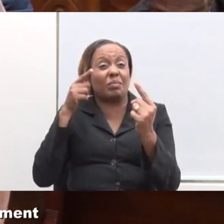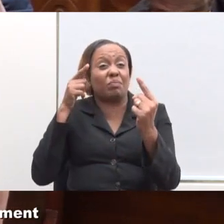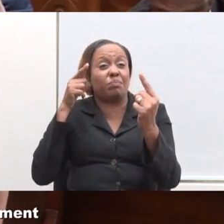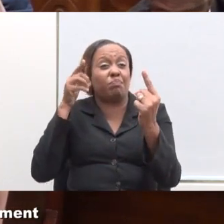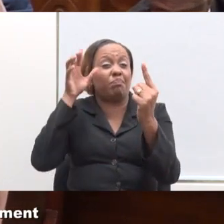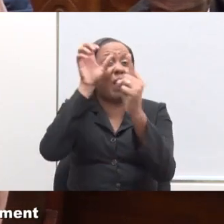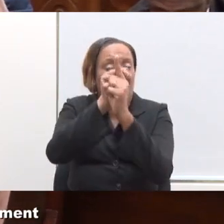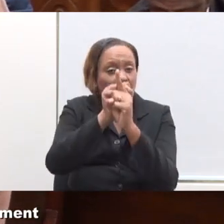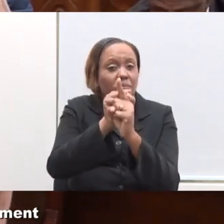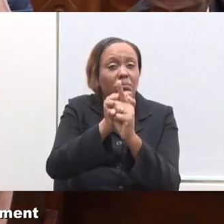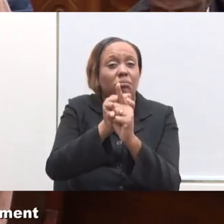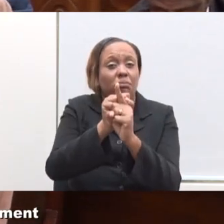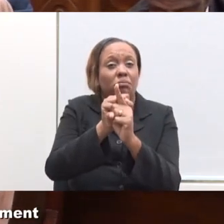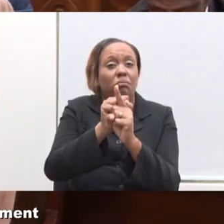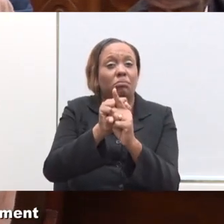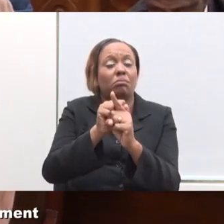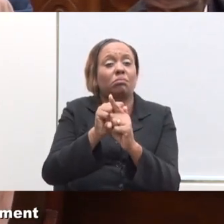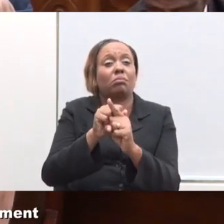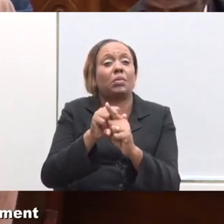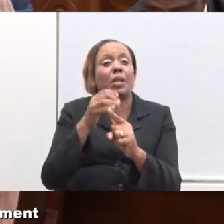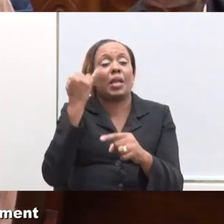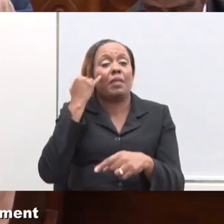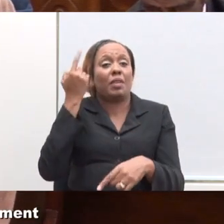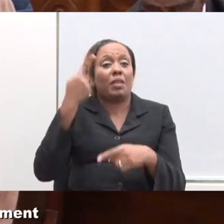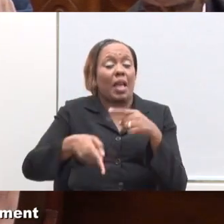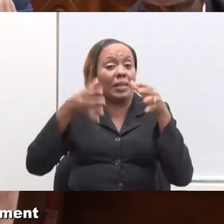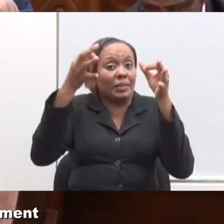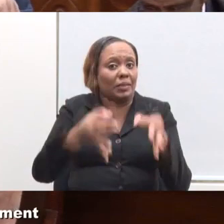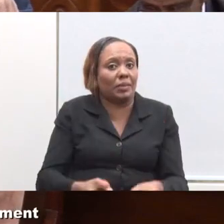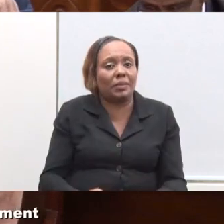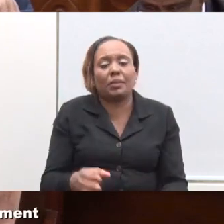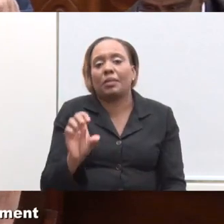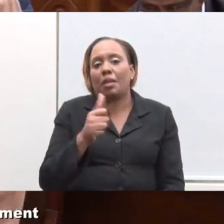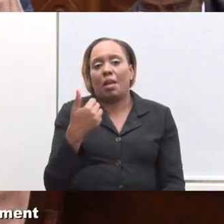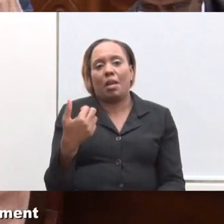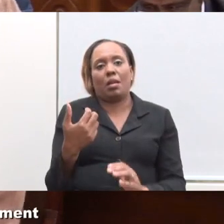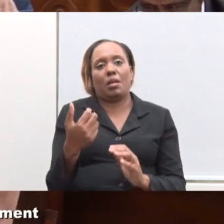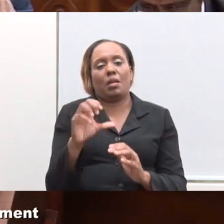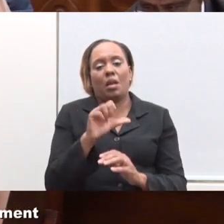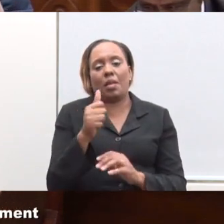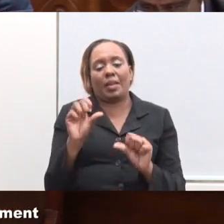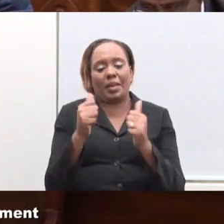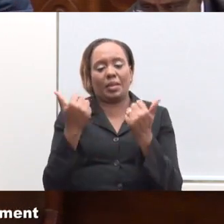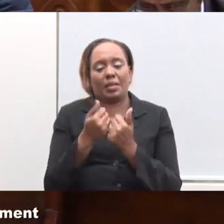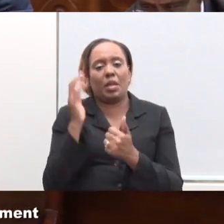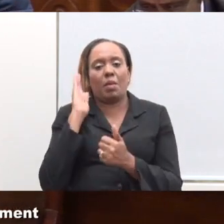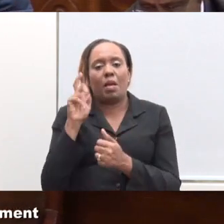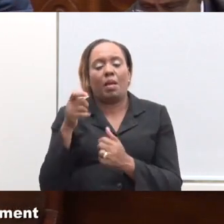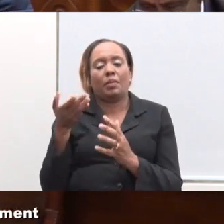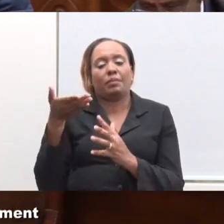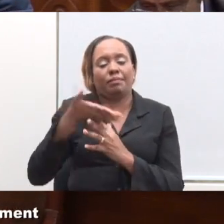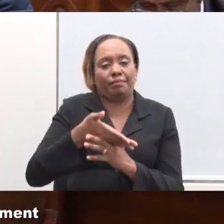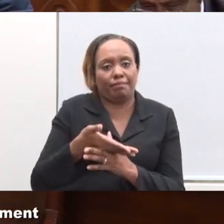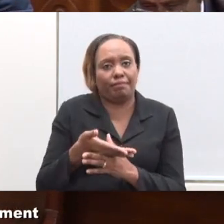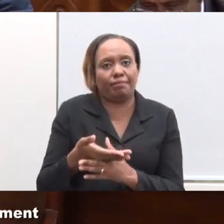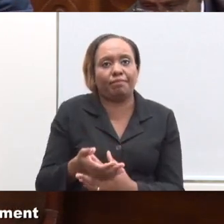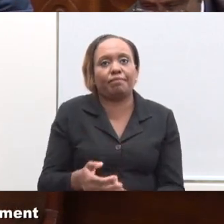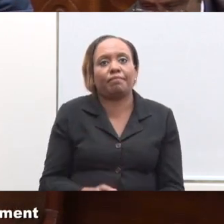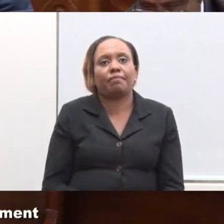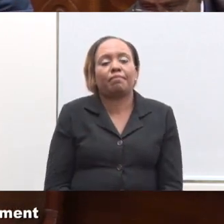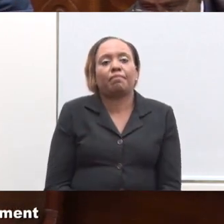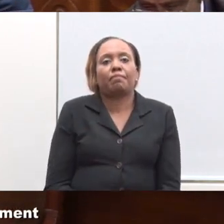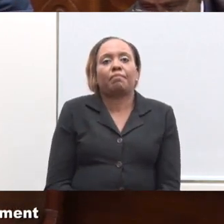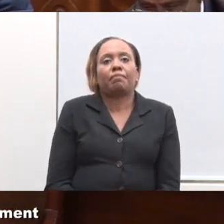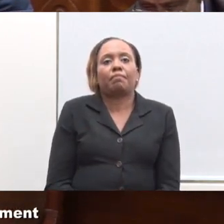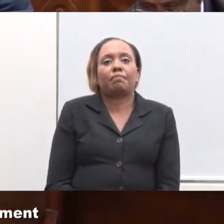agreement, then the other regulatory agencies will have to step in. This means that we may have to do